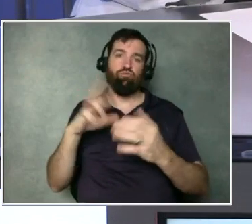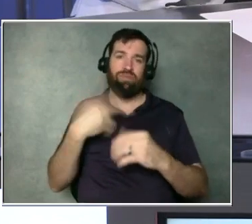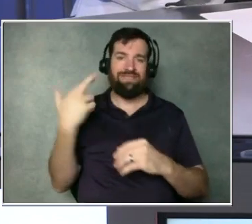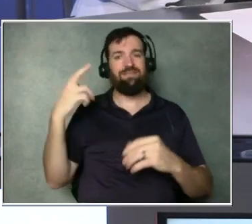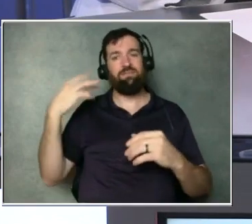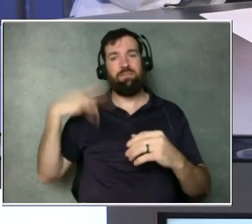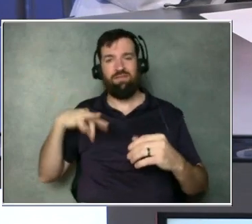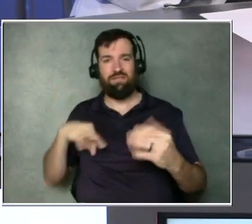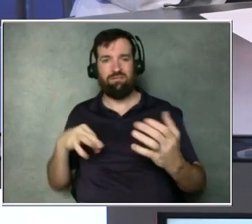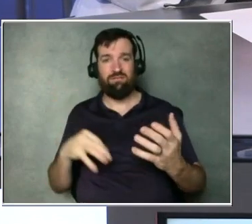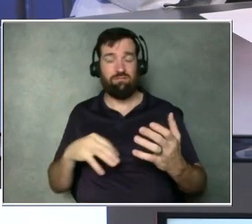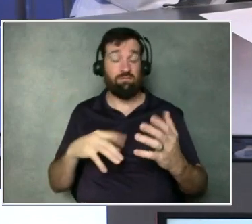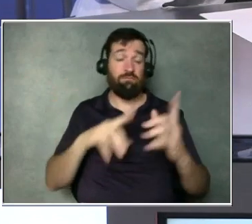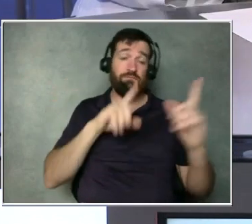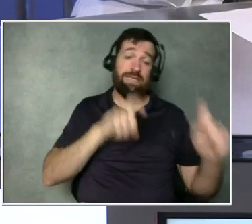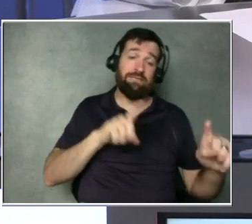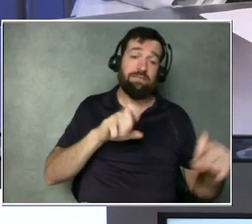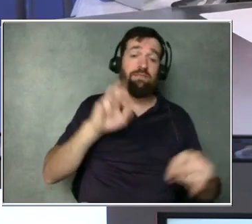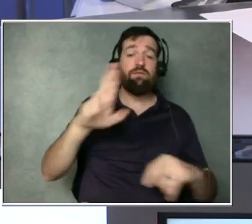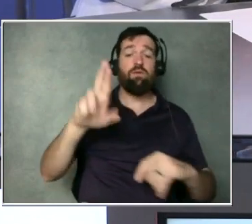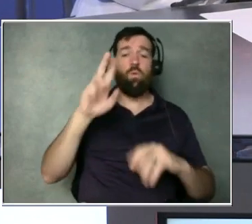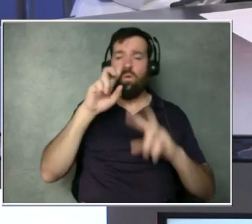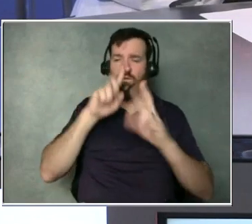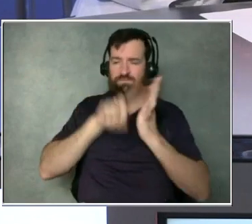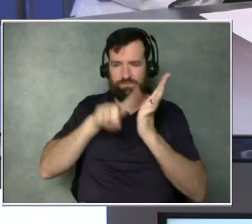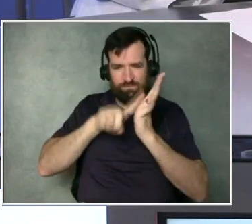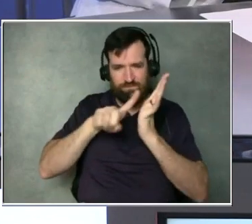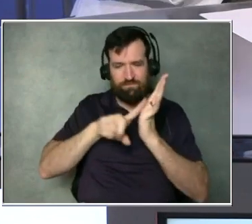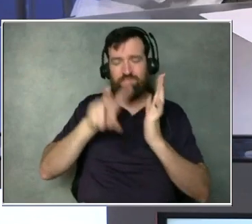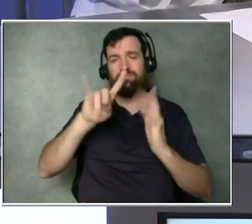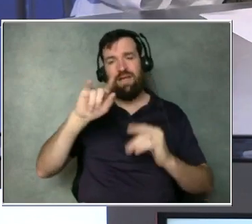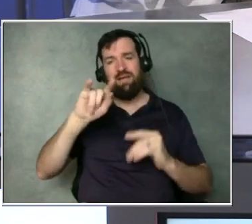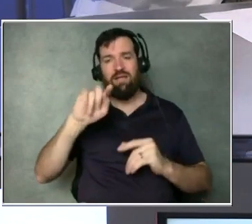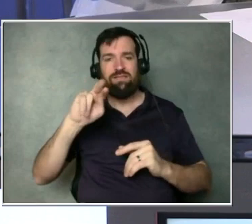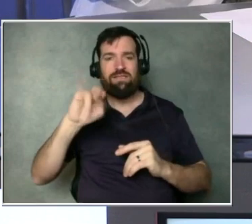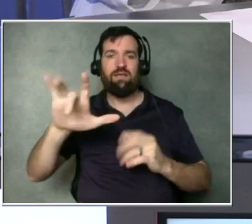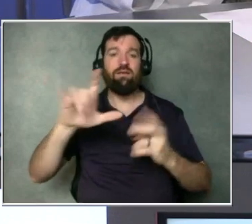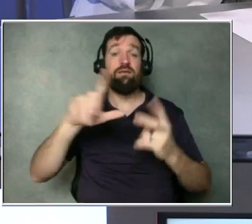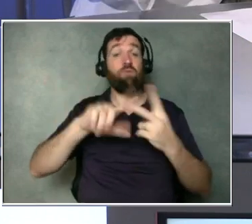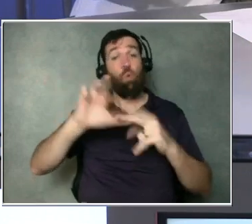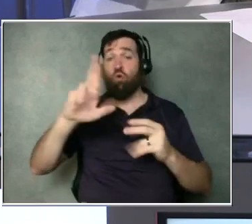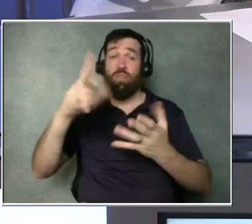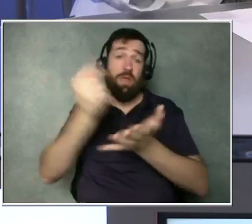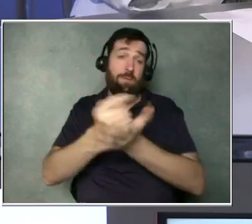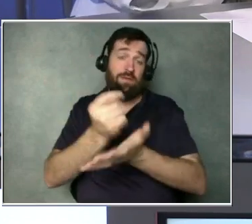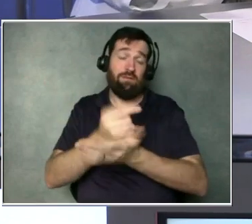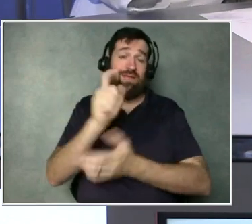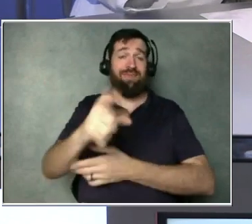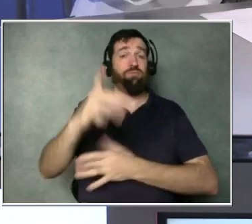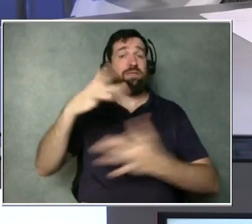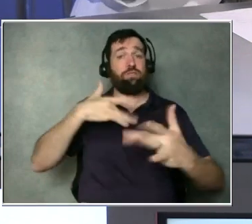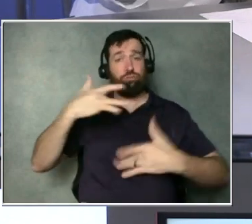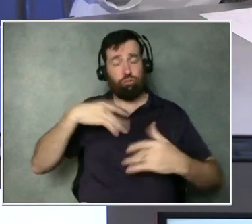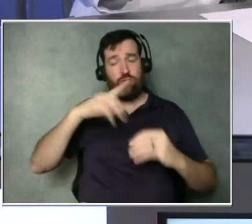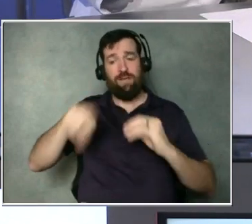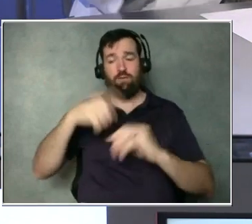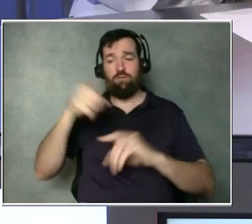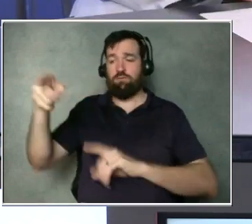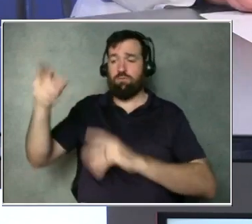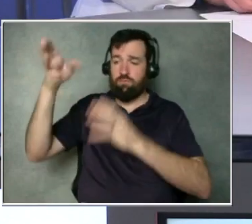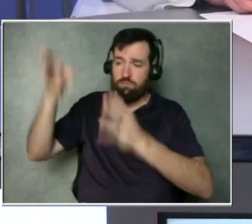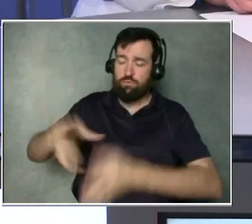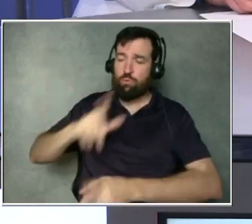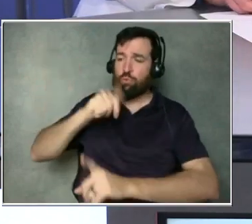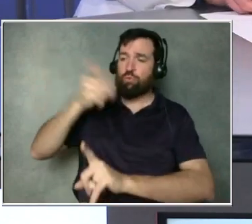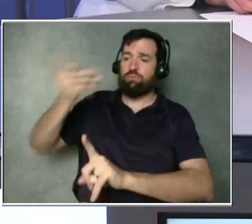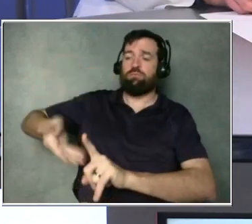doing testing or diagnostics or therapies, we always have to be concerned about the specific patient and the risks and benefits